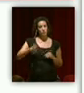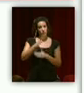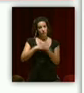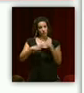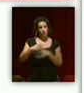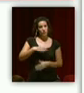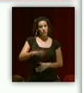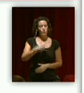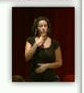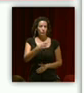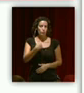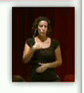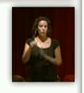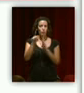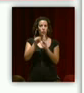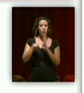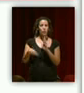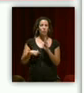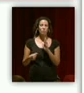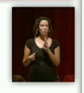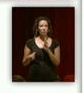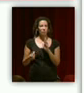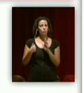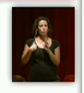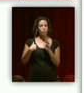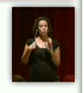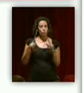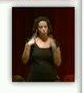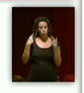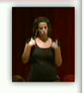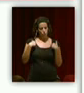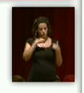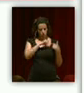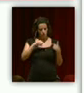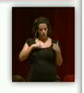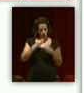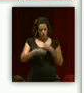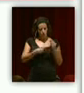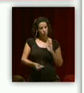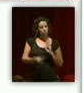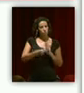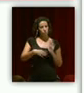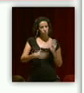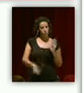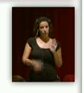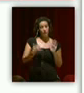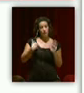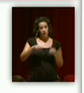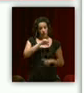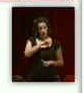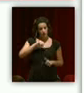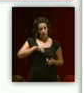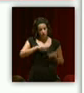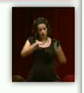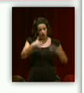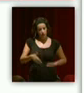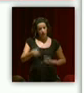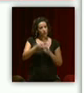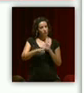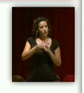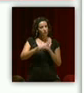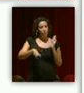your own customized icons. If you are someone with impairments, you can customize the